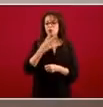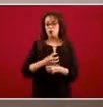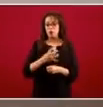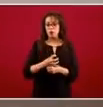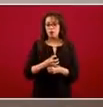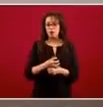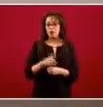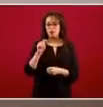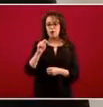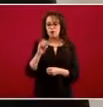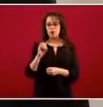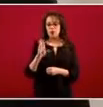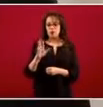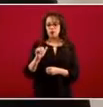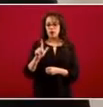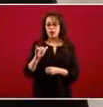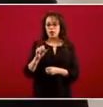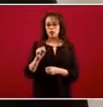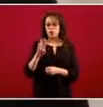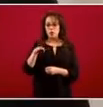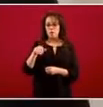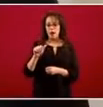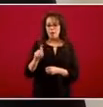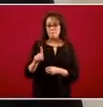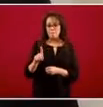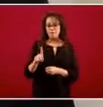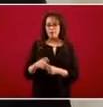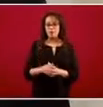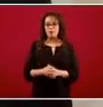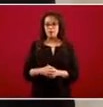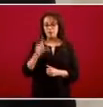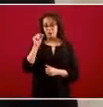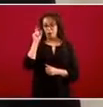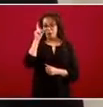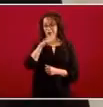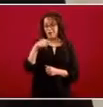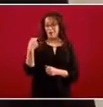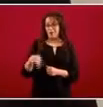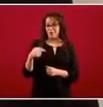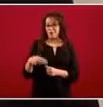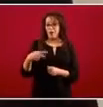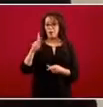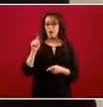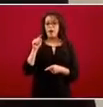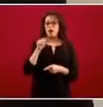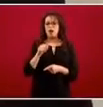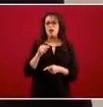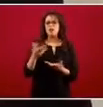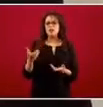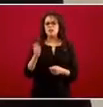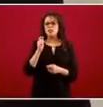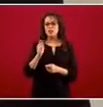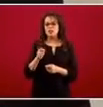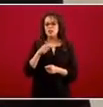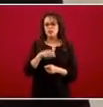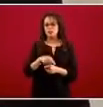fourth, tocilizumab. It's a little complicated, but it's an